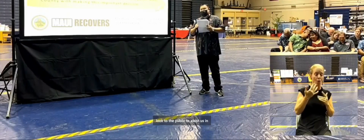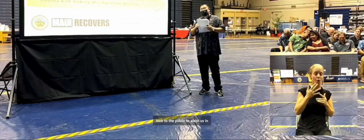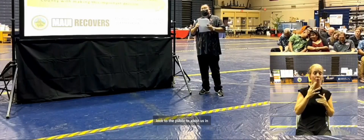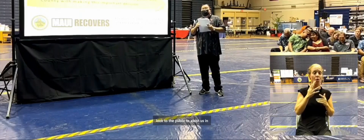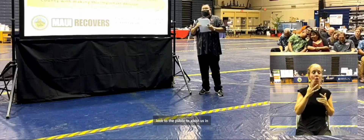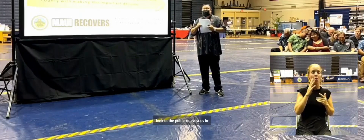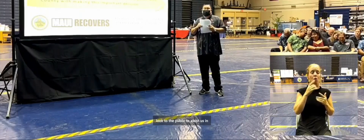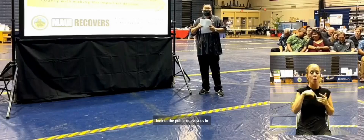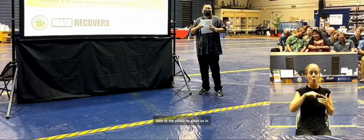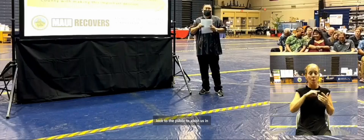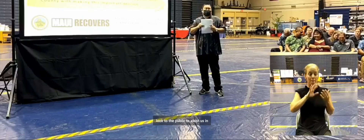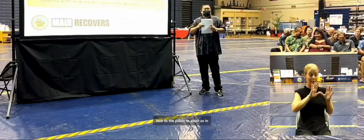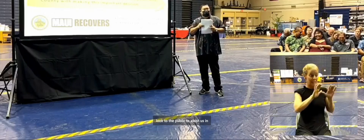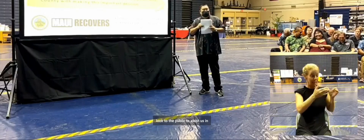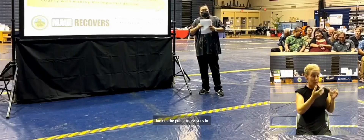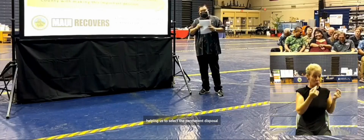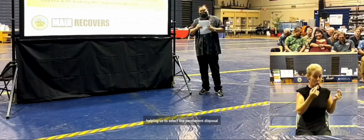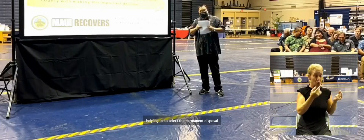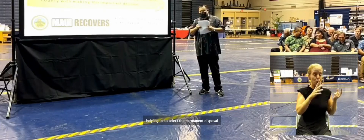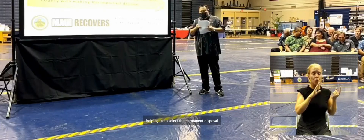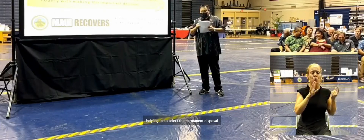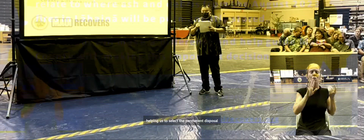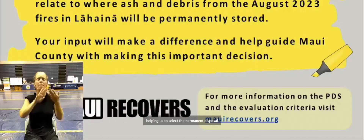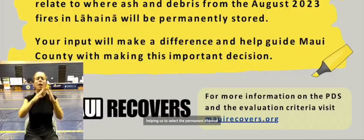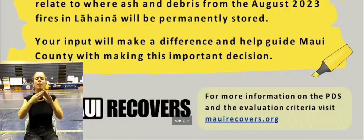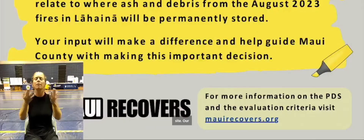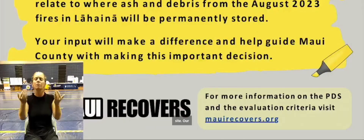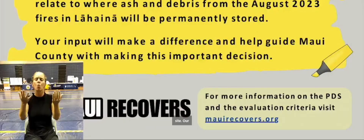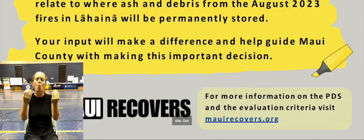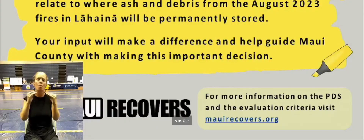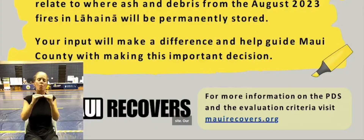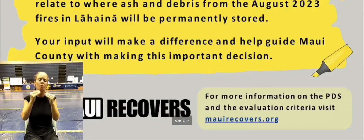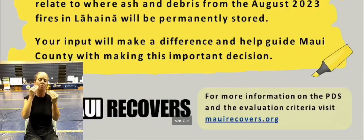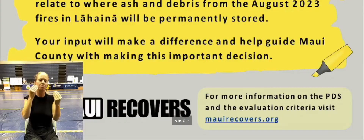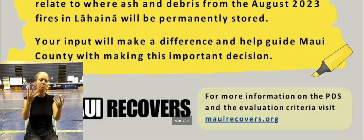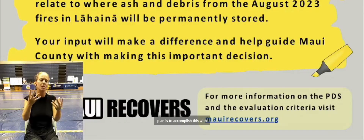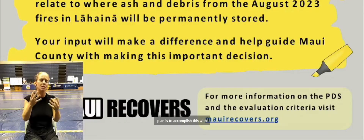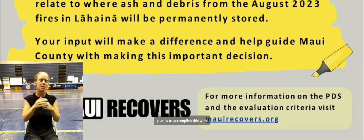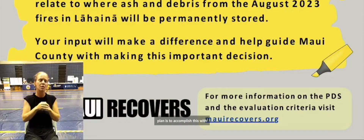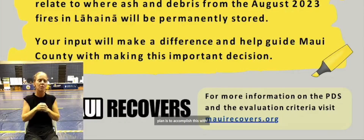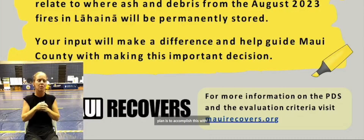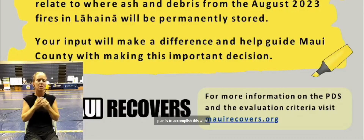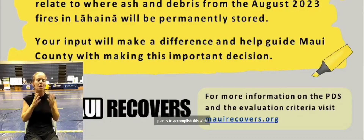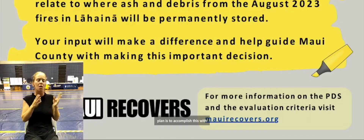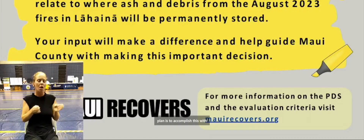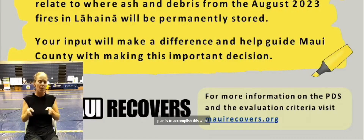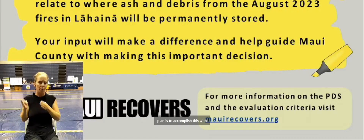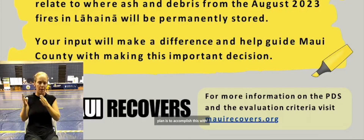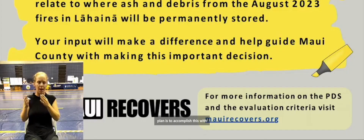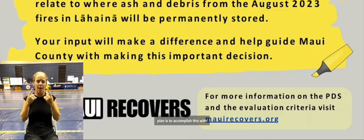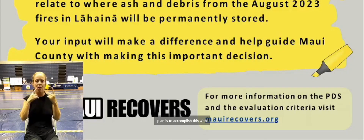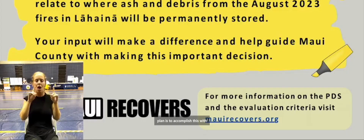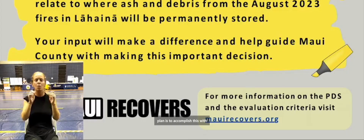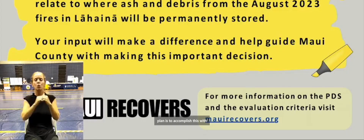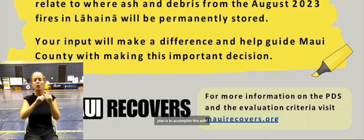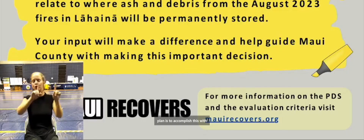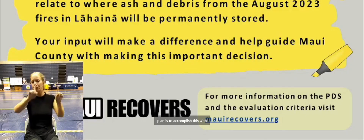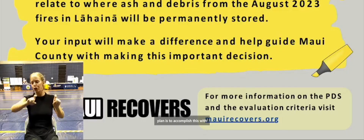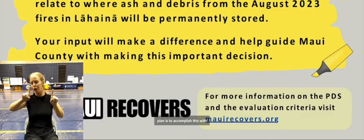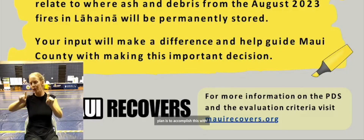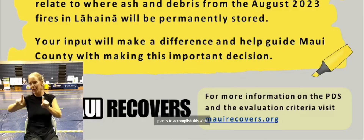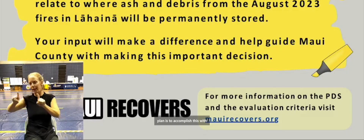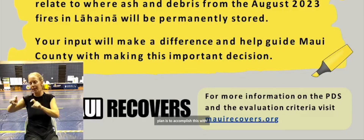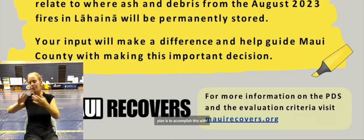us in helping us to select the permanent disposal site. Our plan is to accomplish this with a survey, a